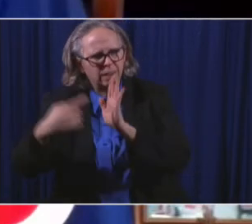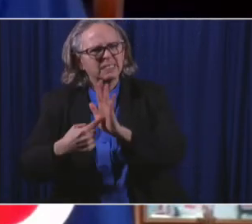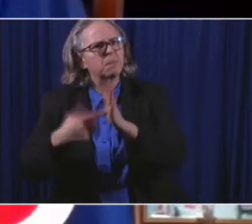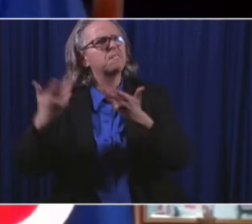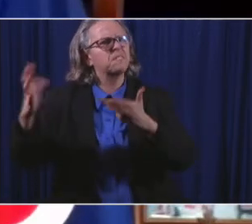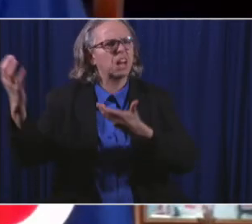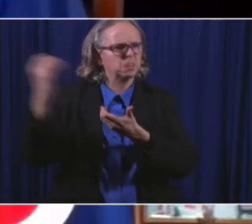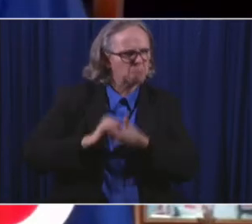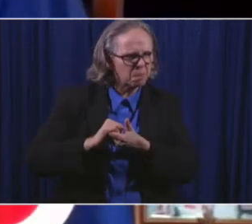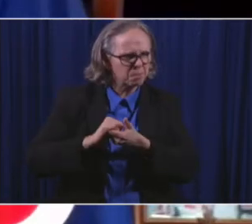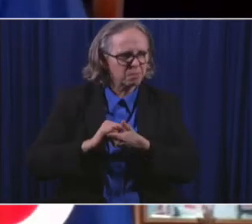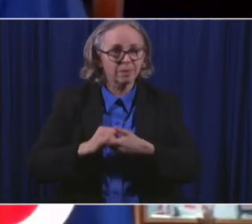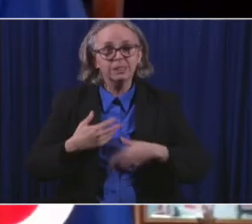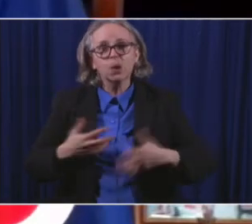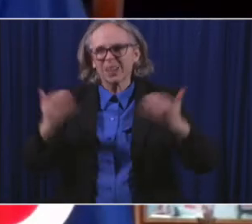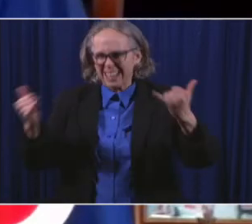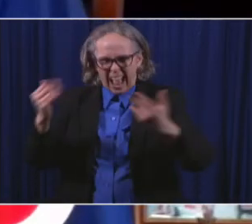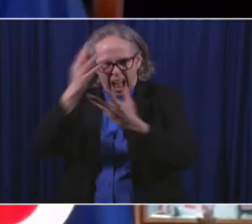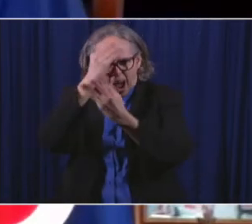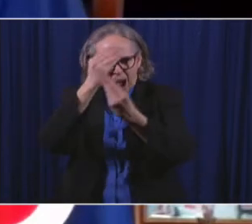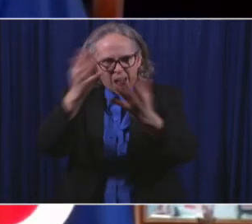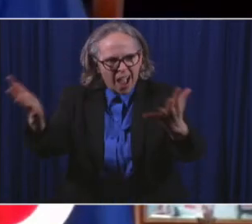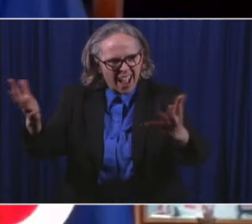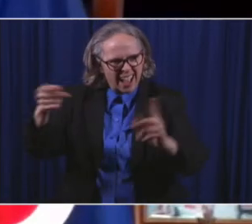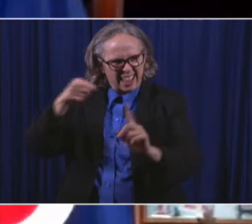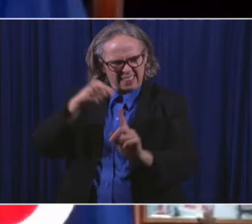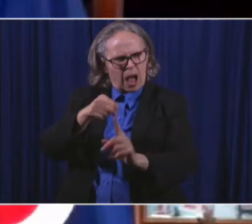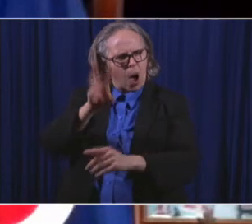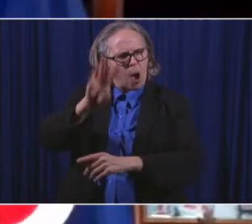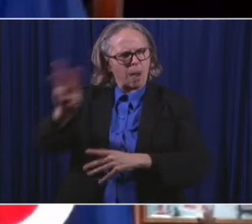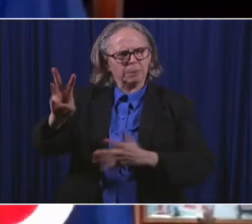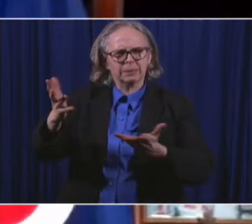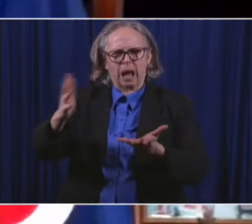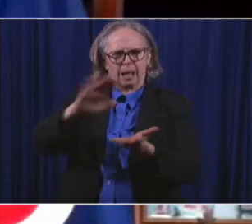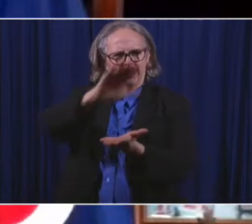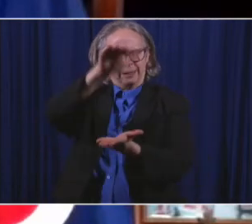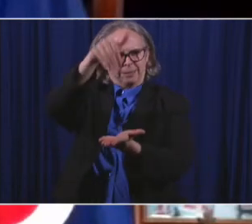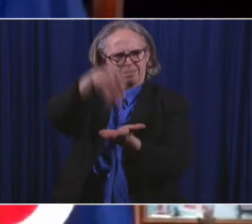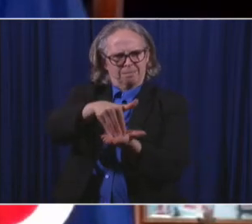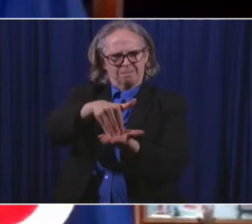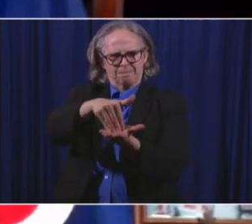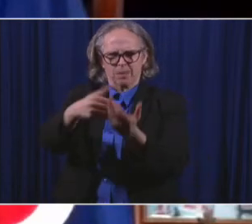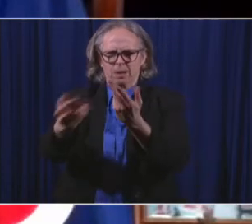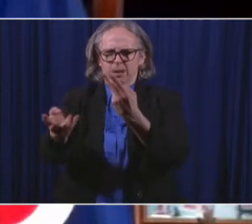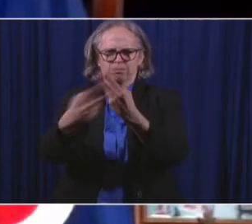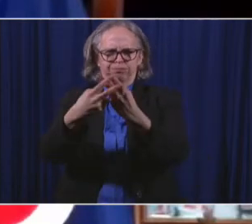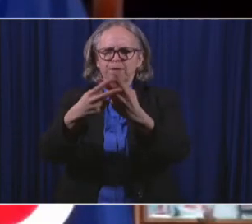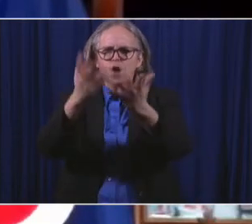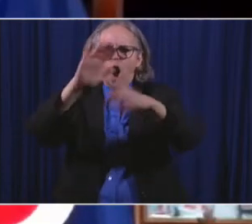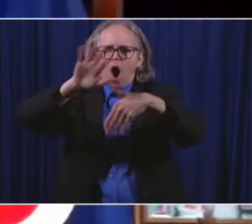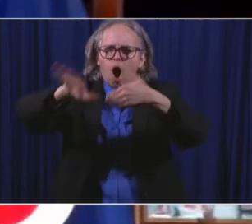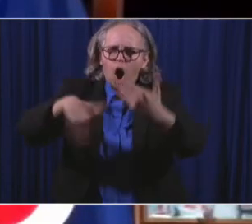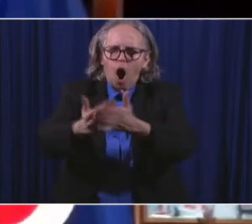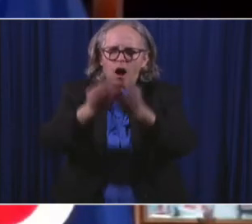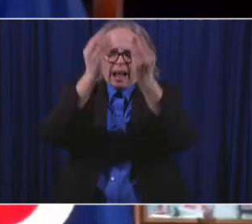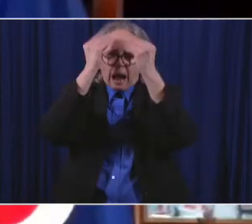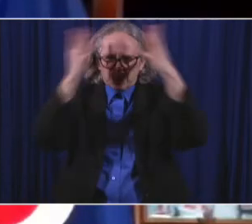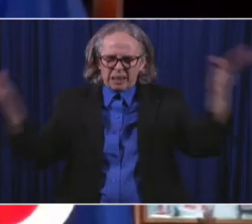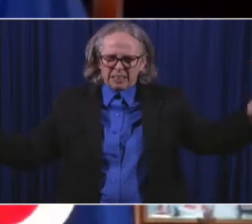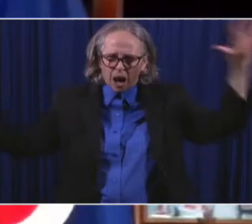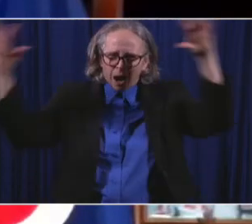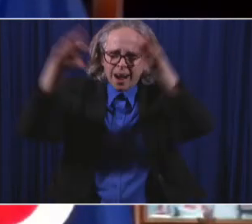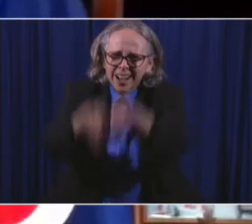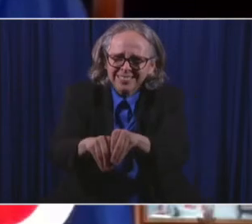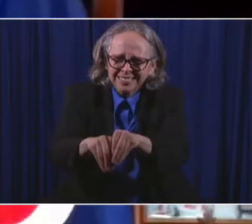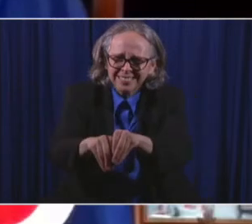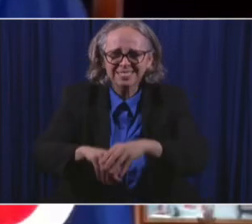We hope that this will be a central repository for all data and to give you access to data that you would have never had access before